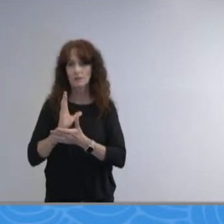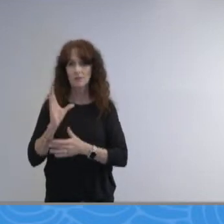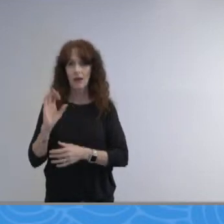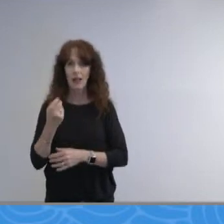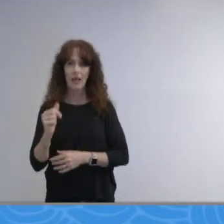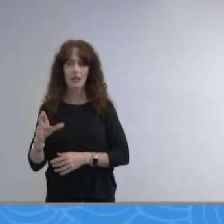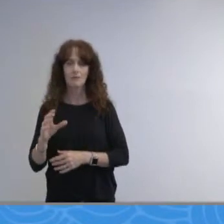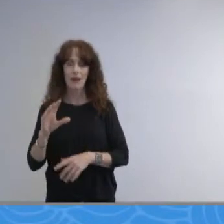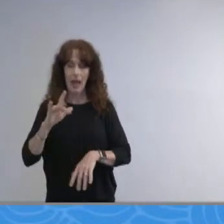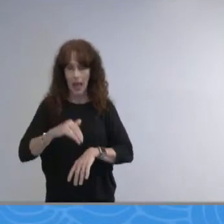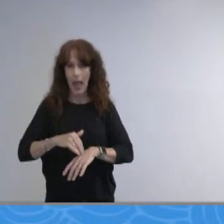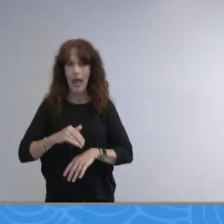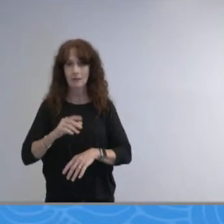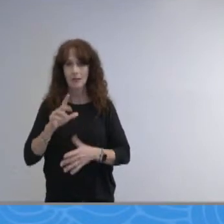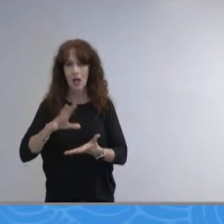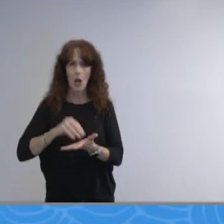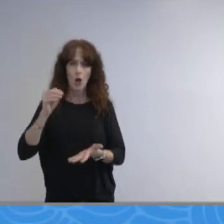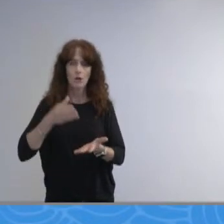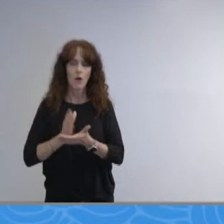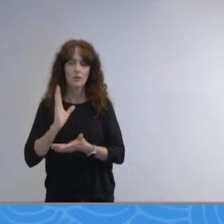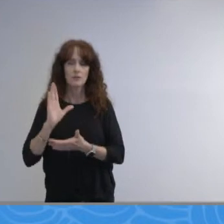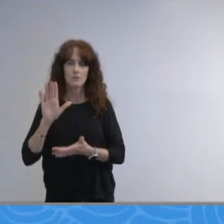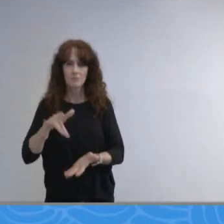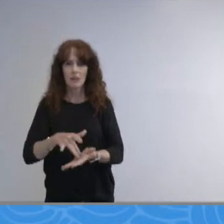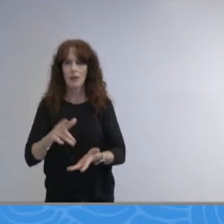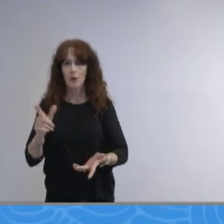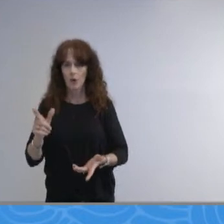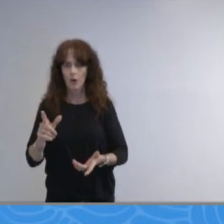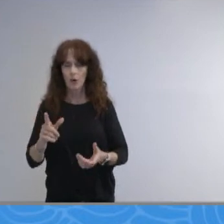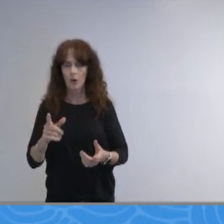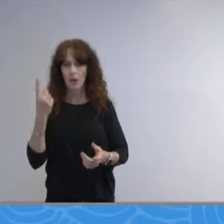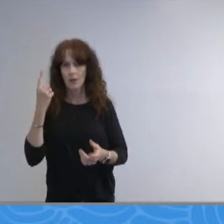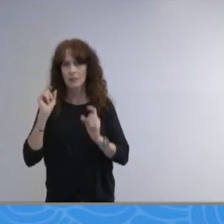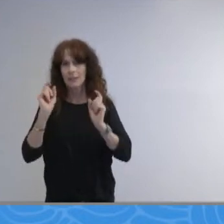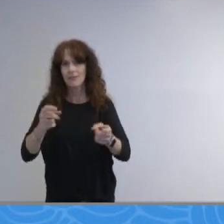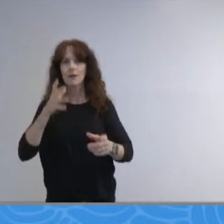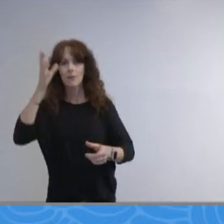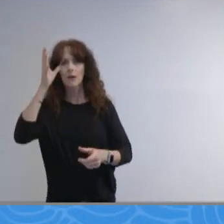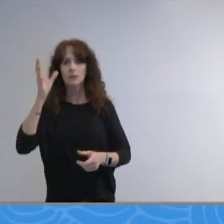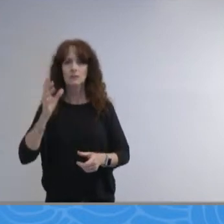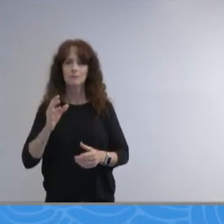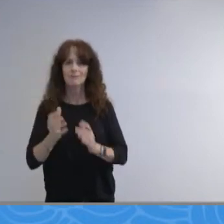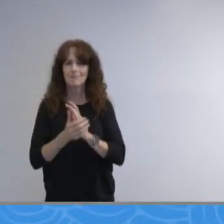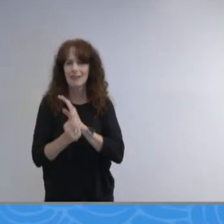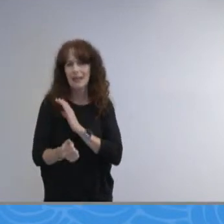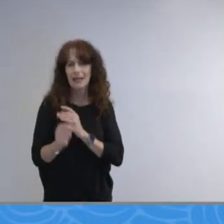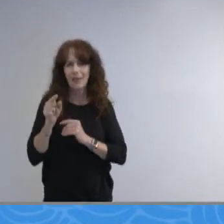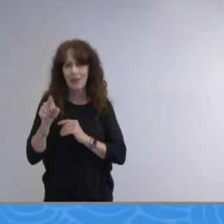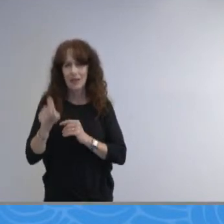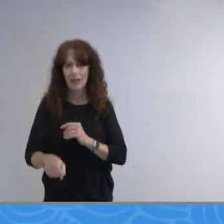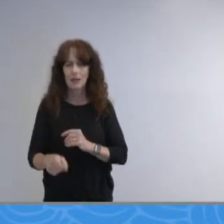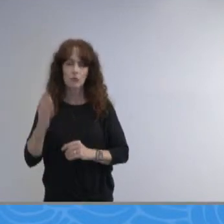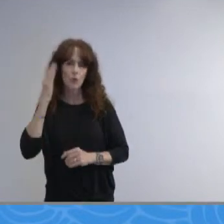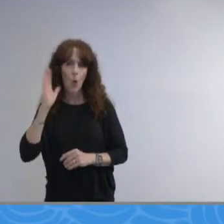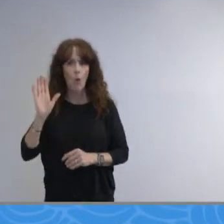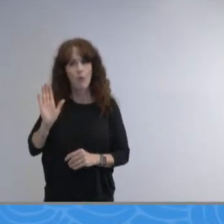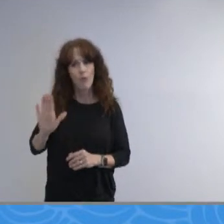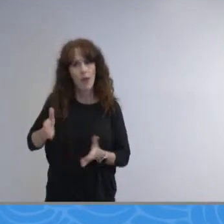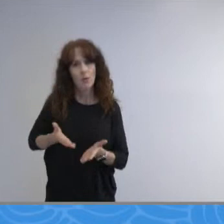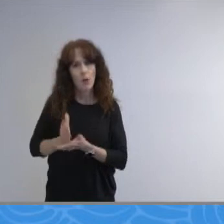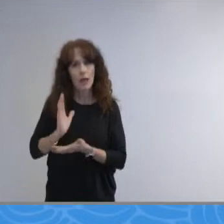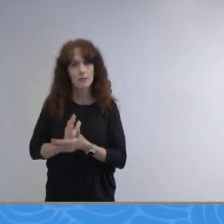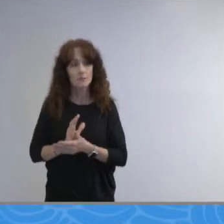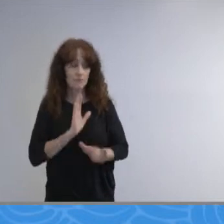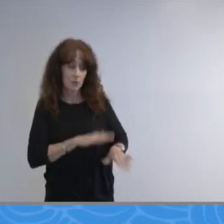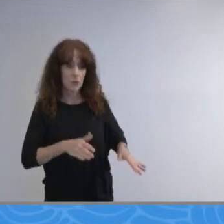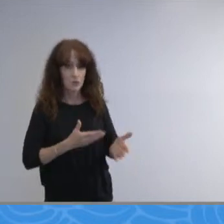Learning Rights Law Center are focused on, is giving parents the tools that they need to be able to know their rights, know their